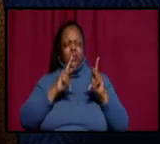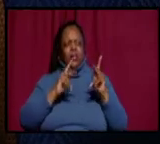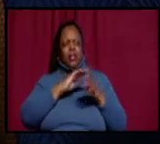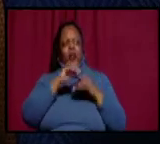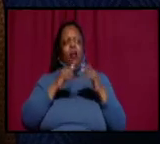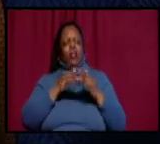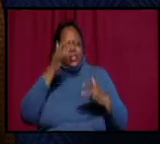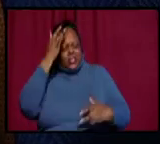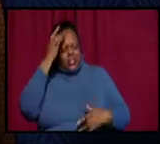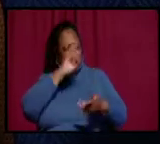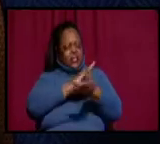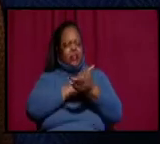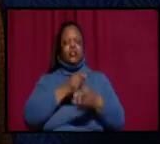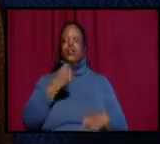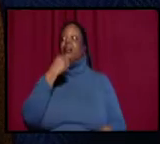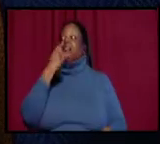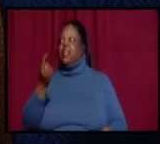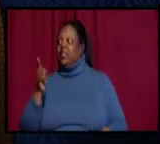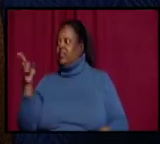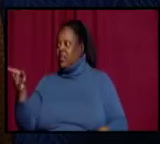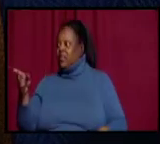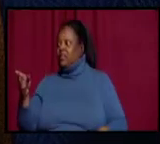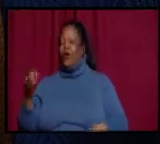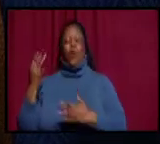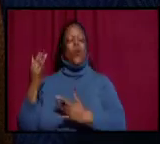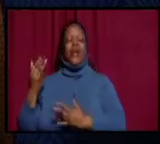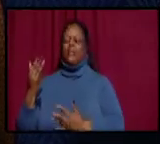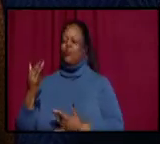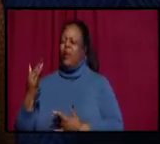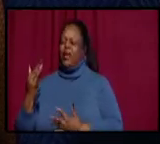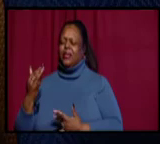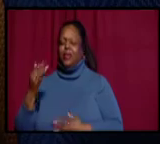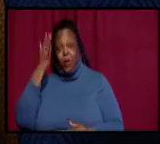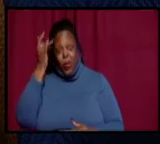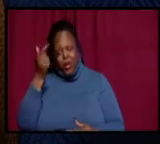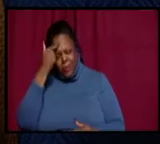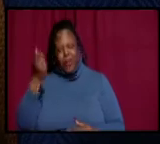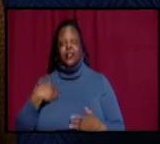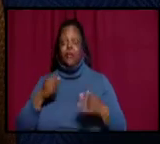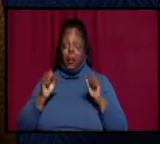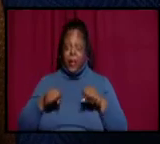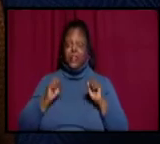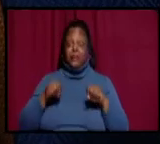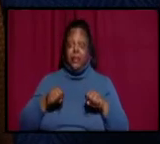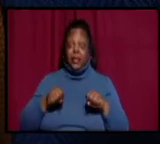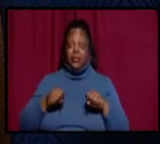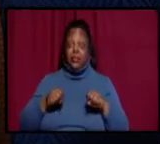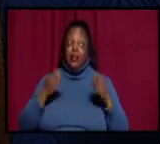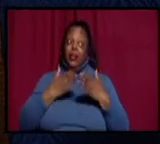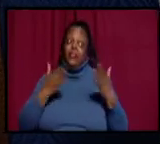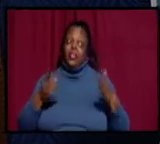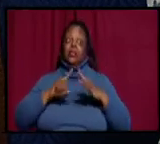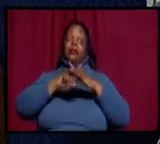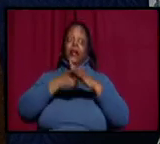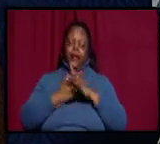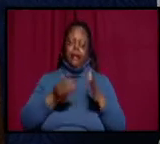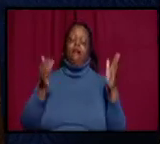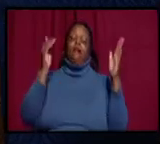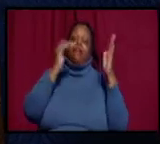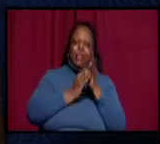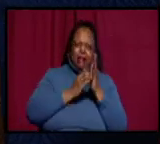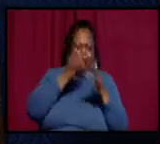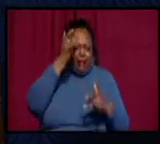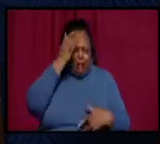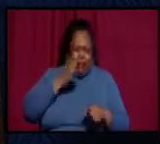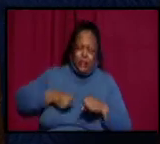infectious disease doctors are telling them to wait because of the possibility of this thing starting all over again. Yes.